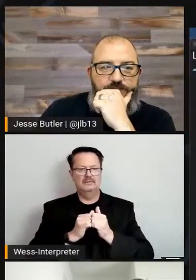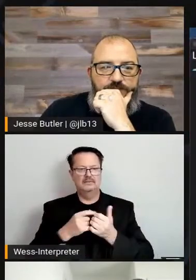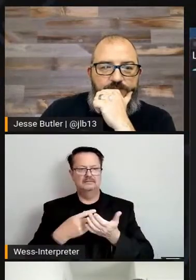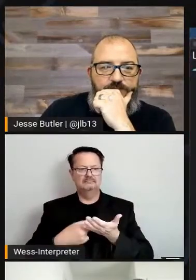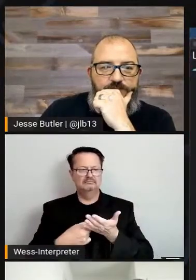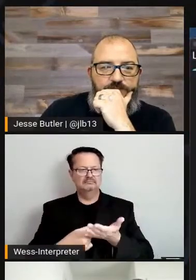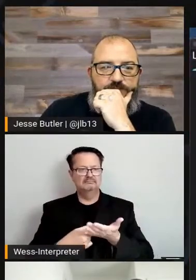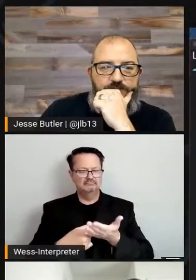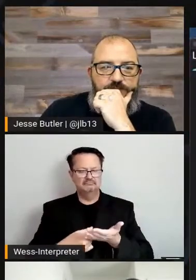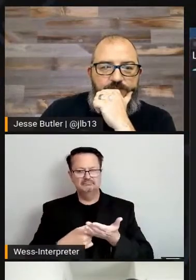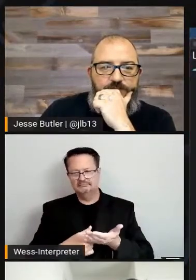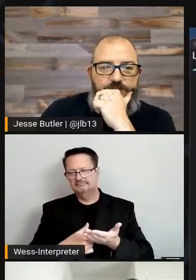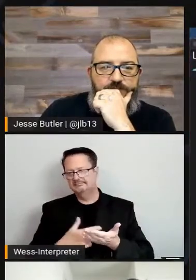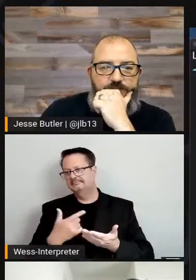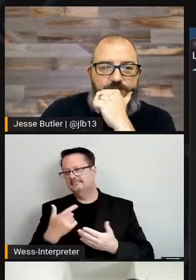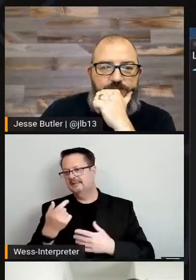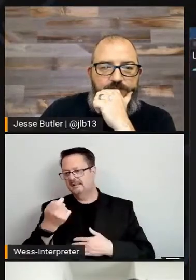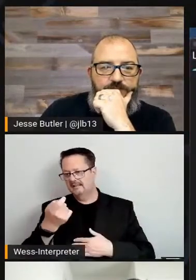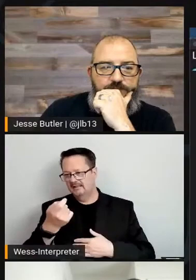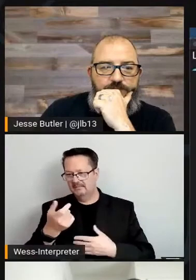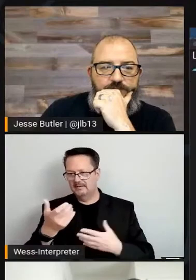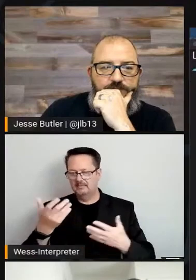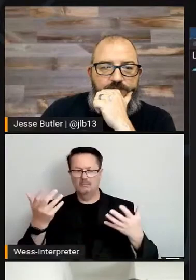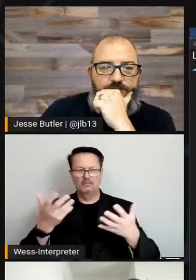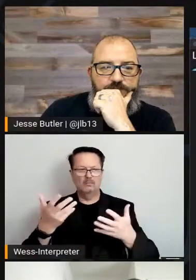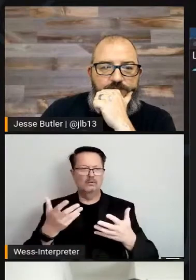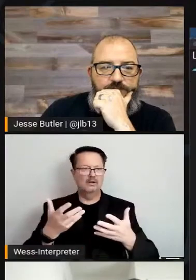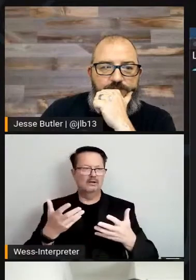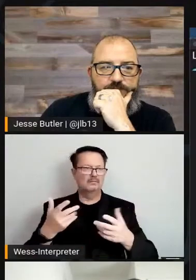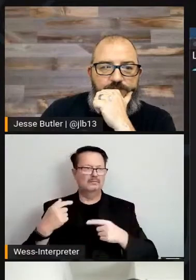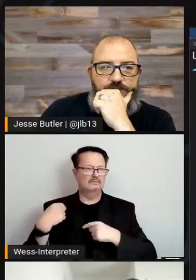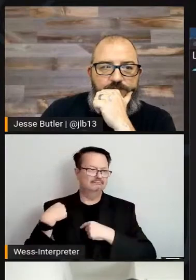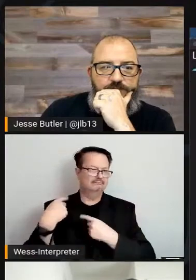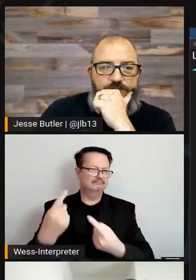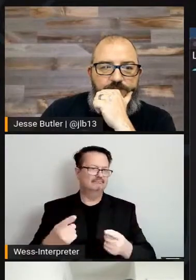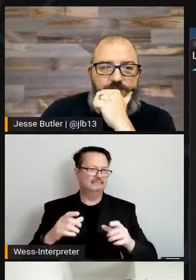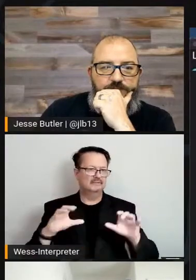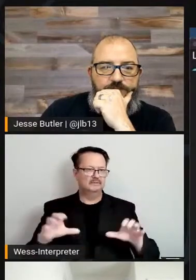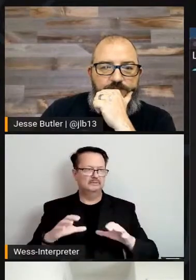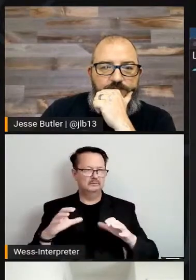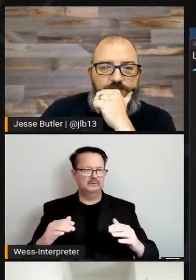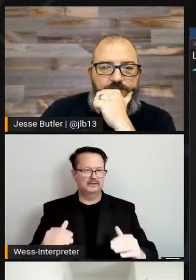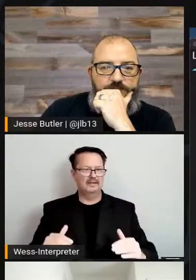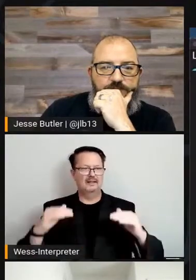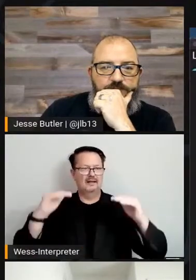a bit about what we are doing at a high level,